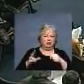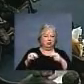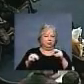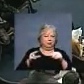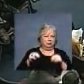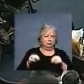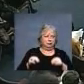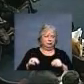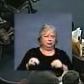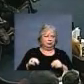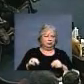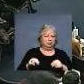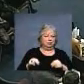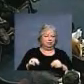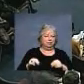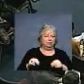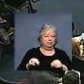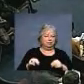No.